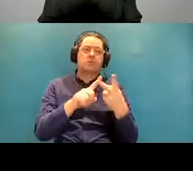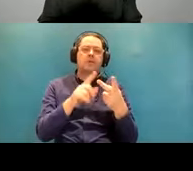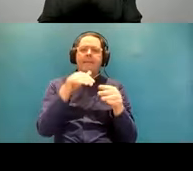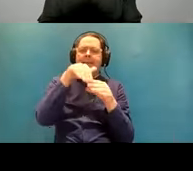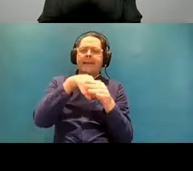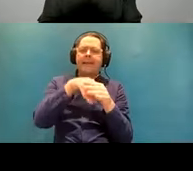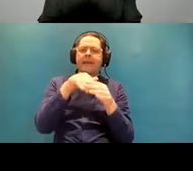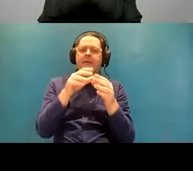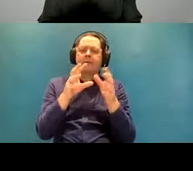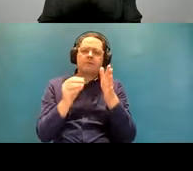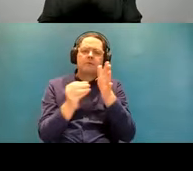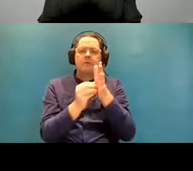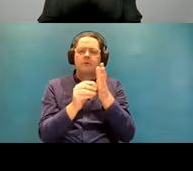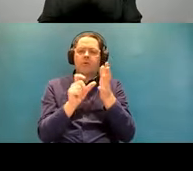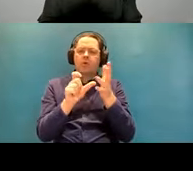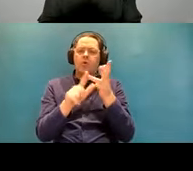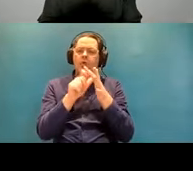are actually made possible.